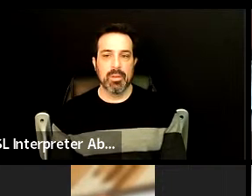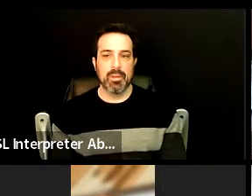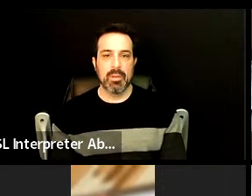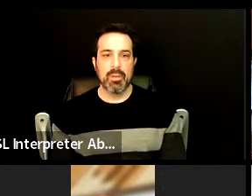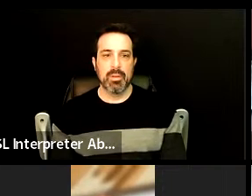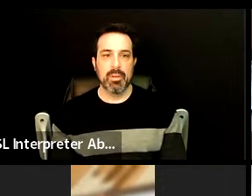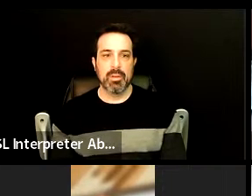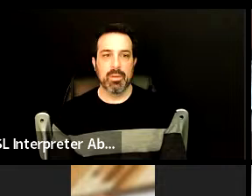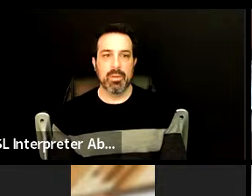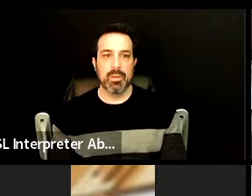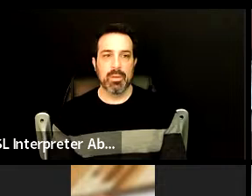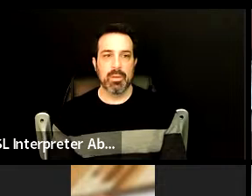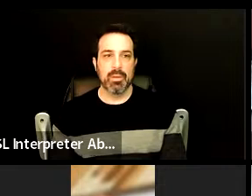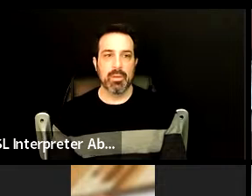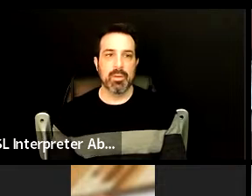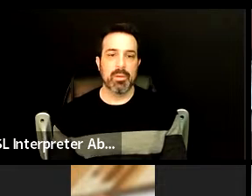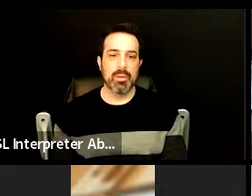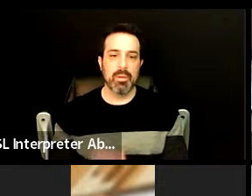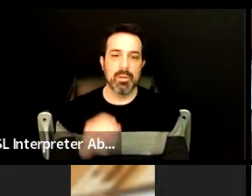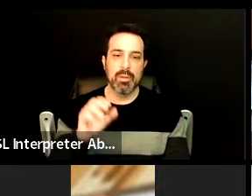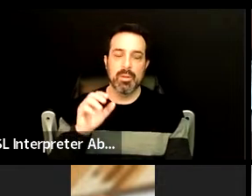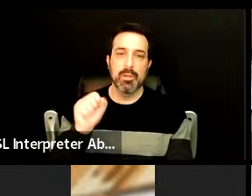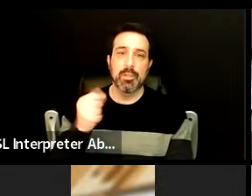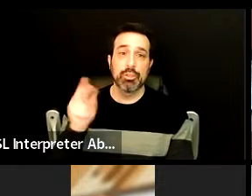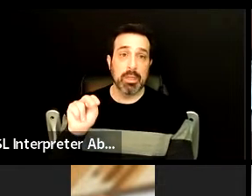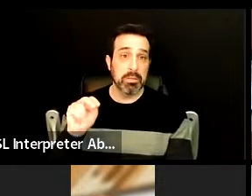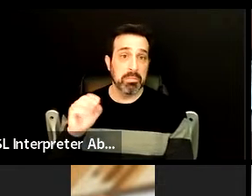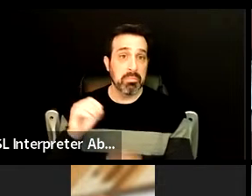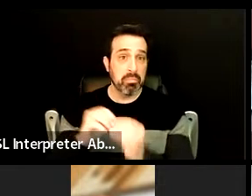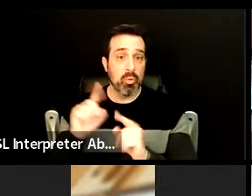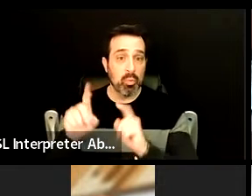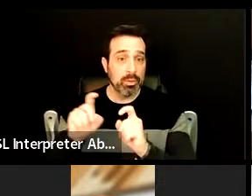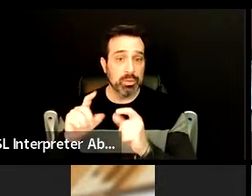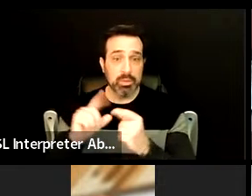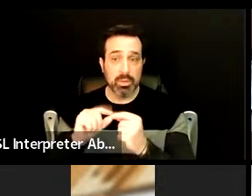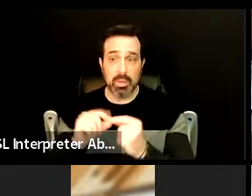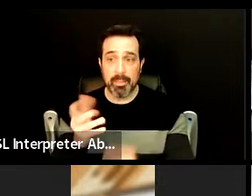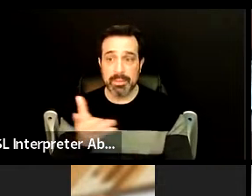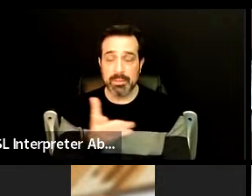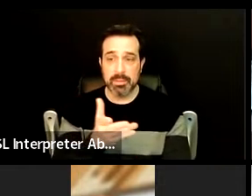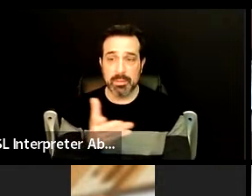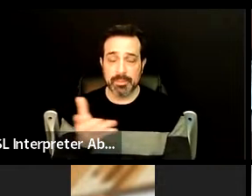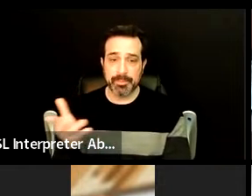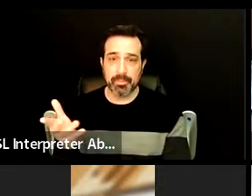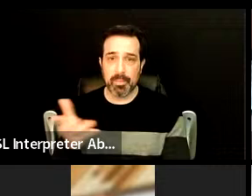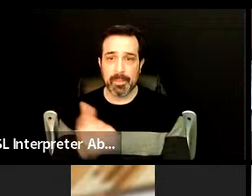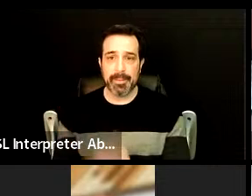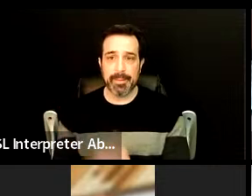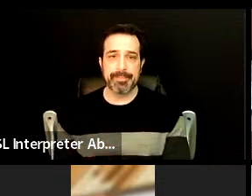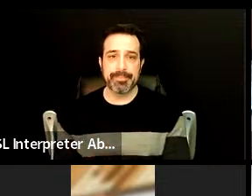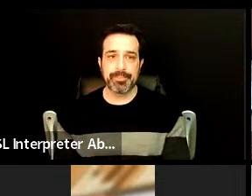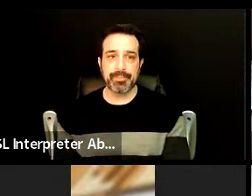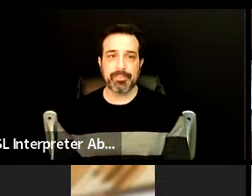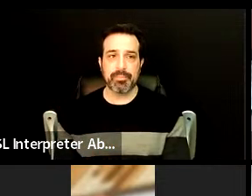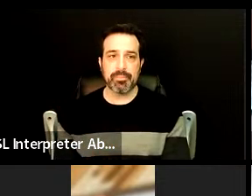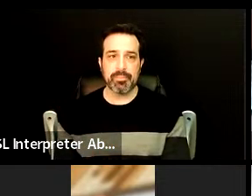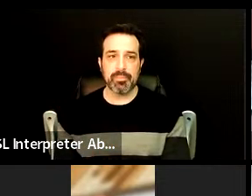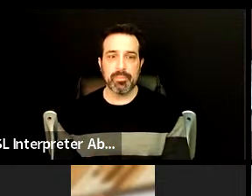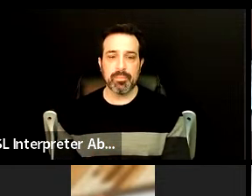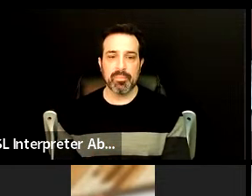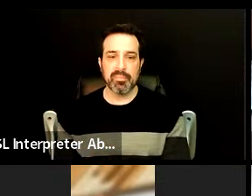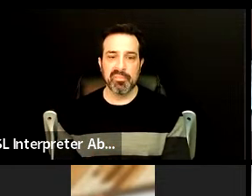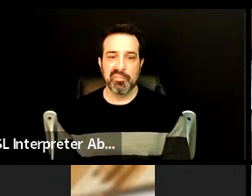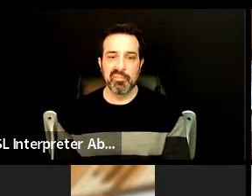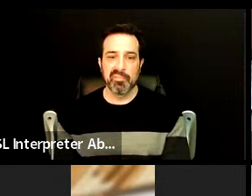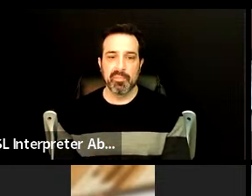Any other questions or comments? Chris, thank you so much. As